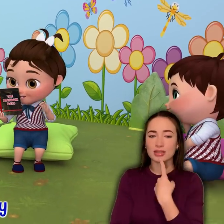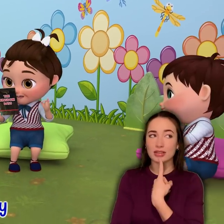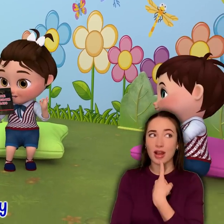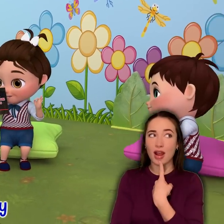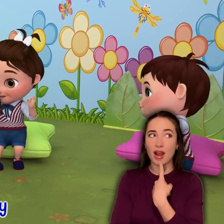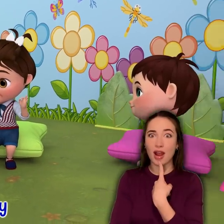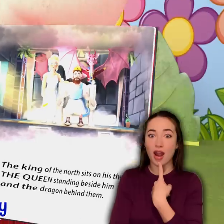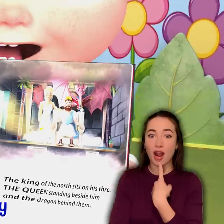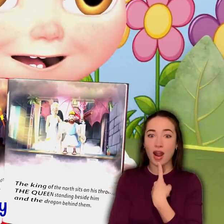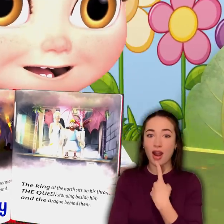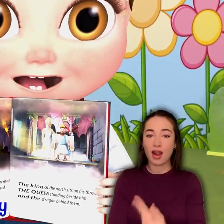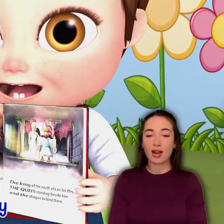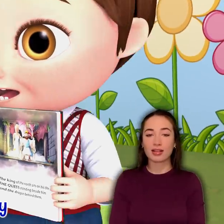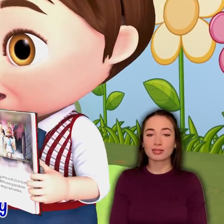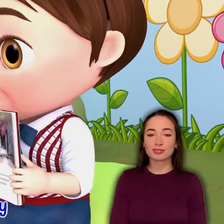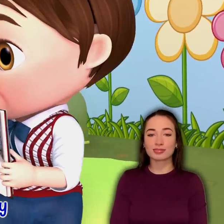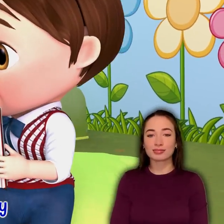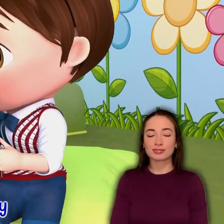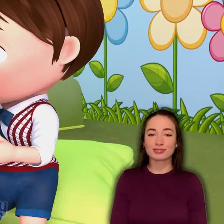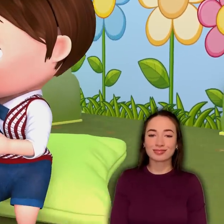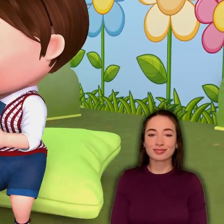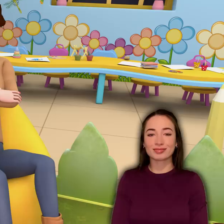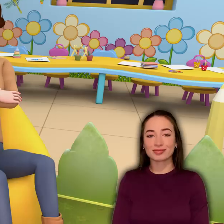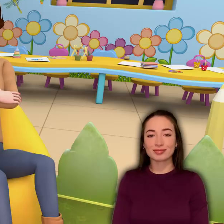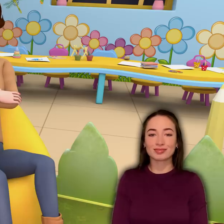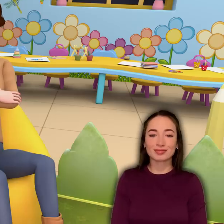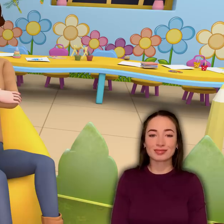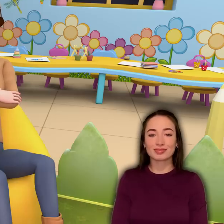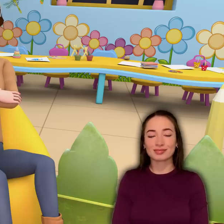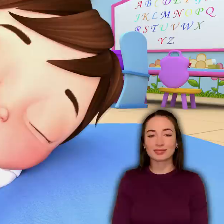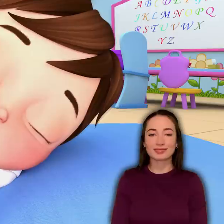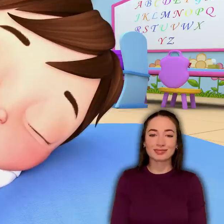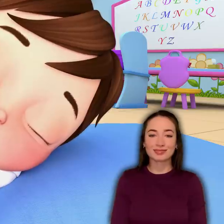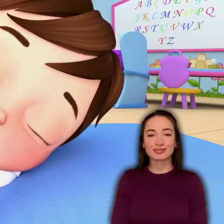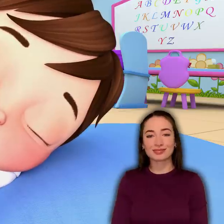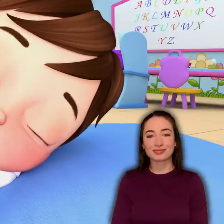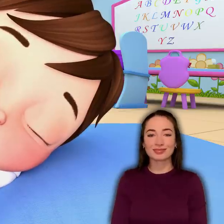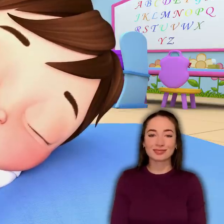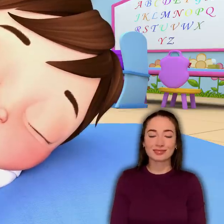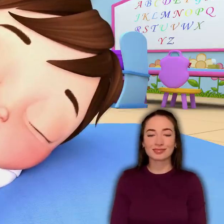got a word to say foreign